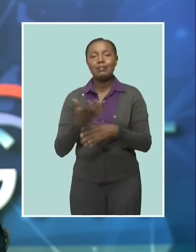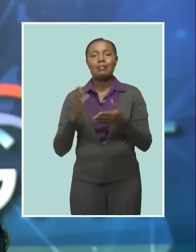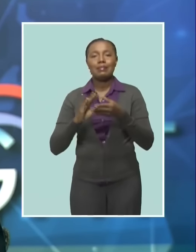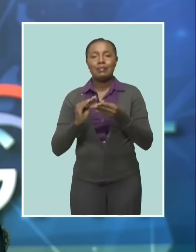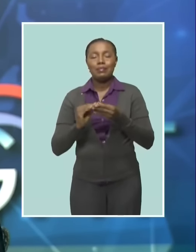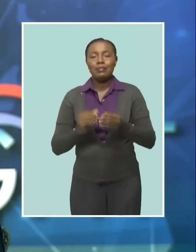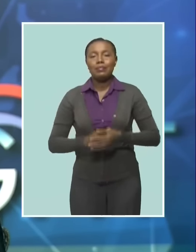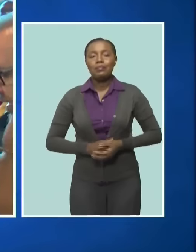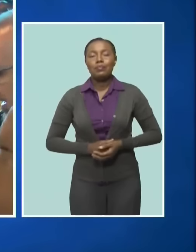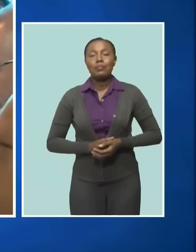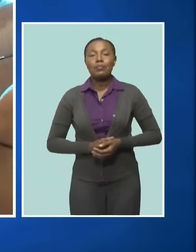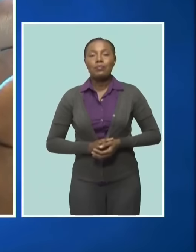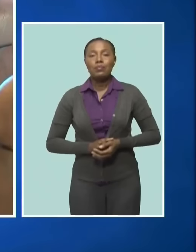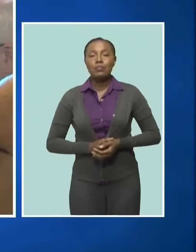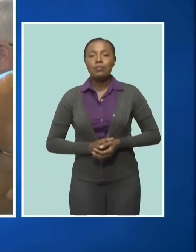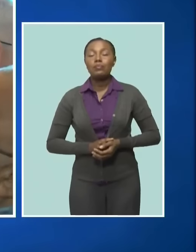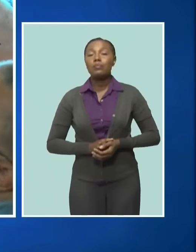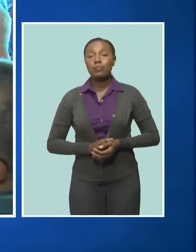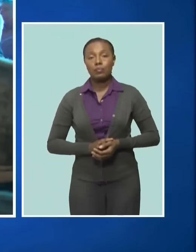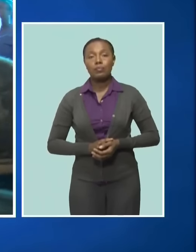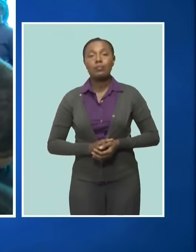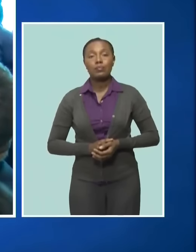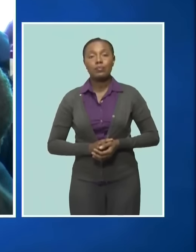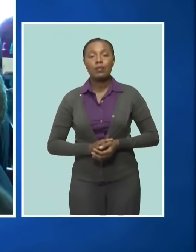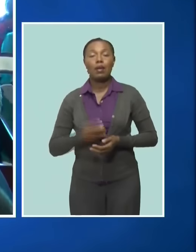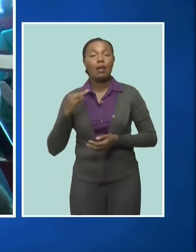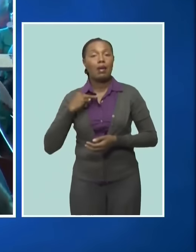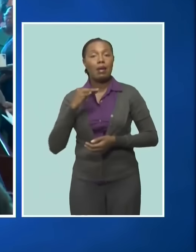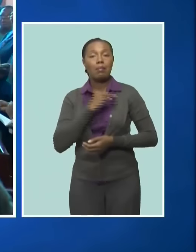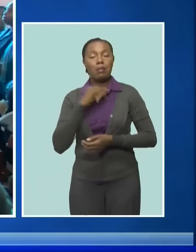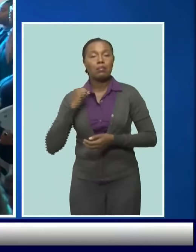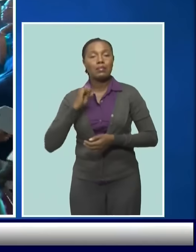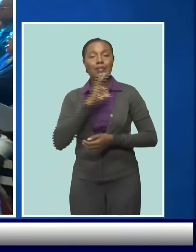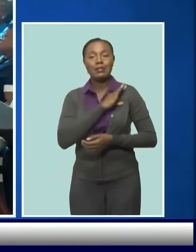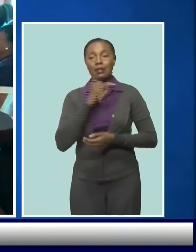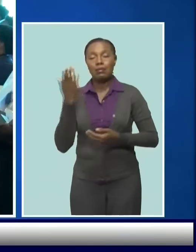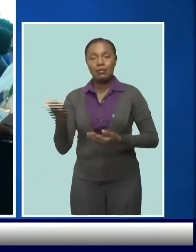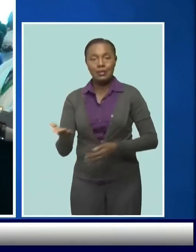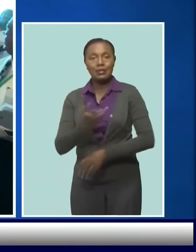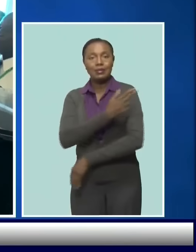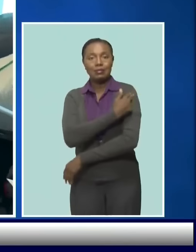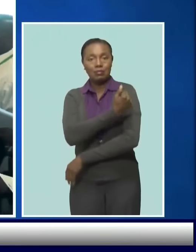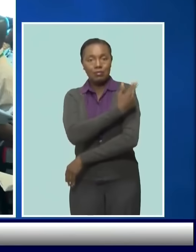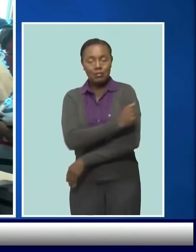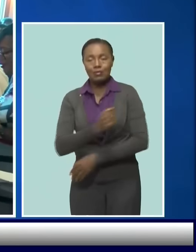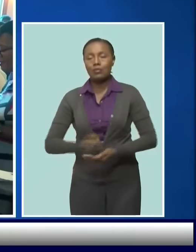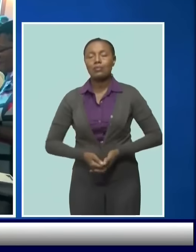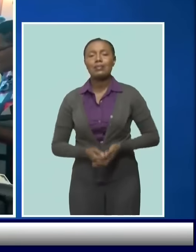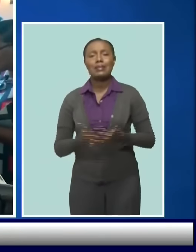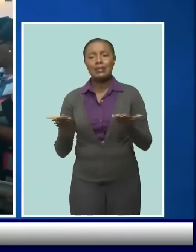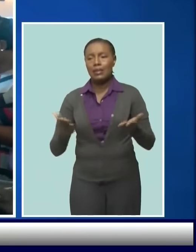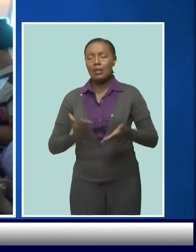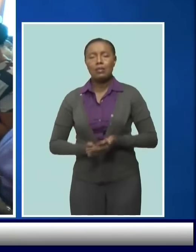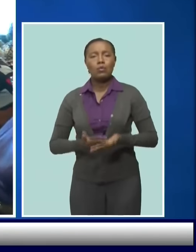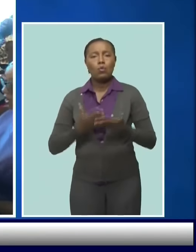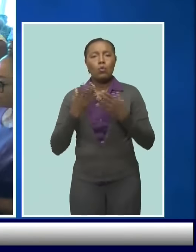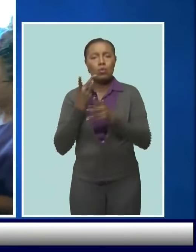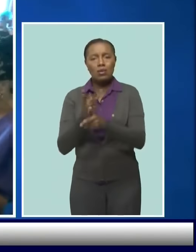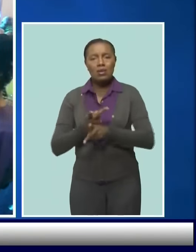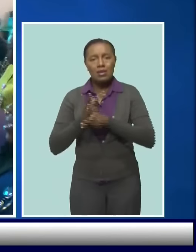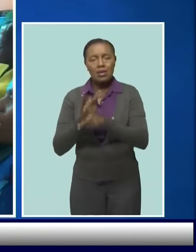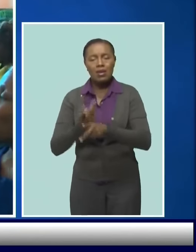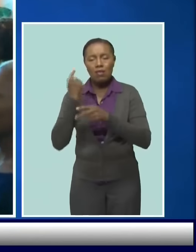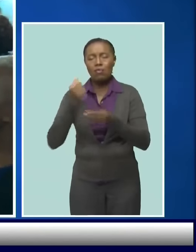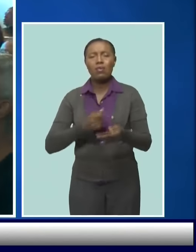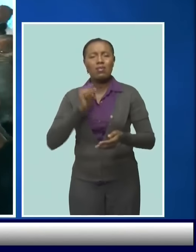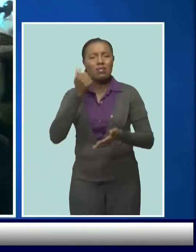report. Members of staff at the island's major healthcare facility have been providing exceptional care for tens of